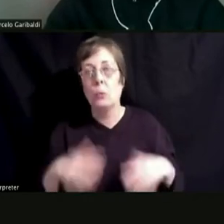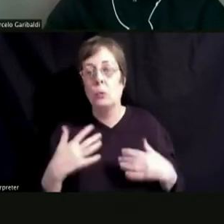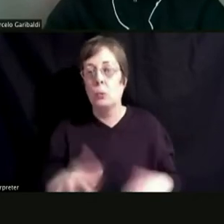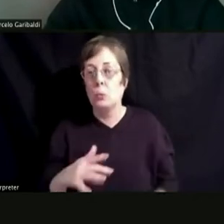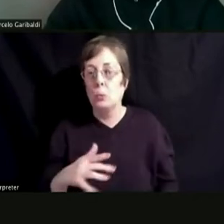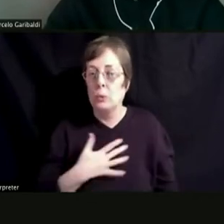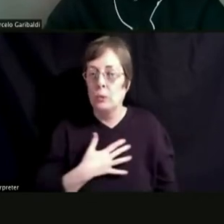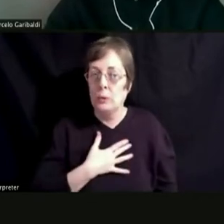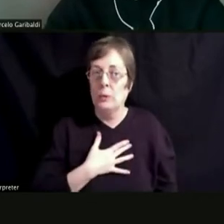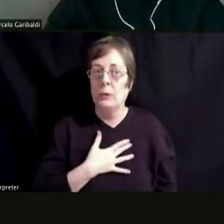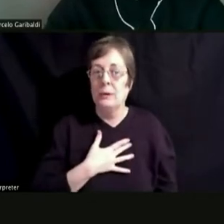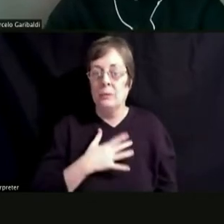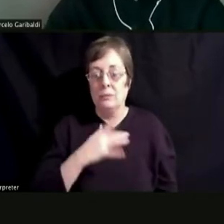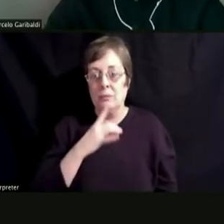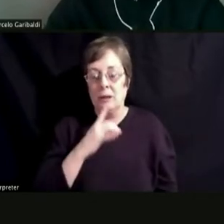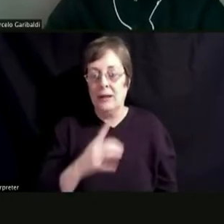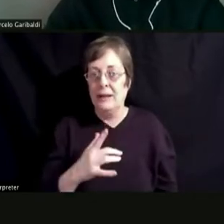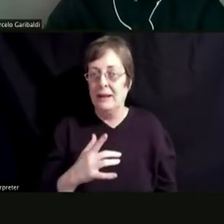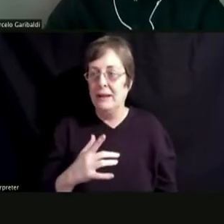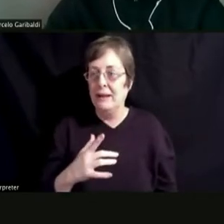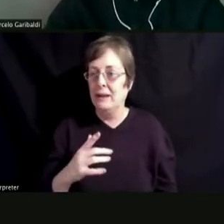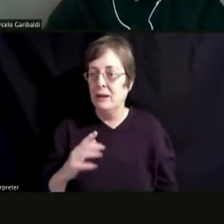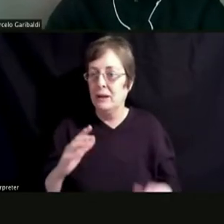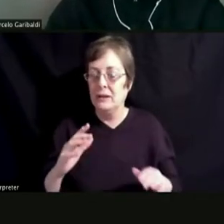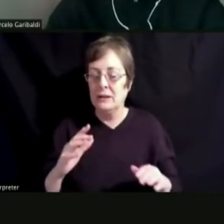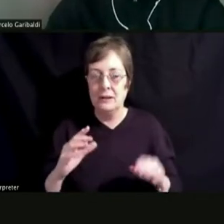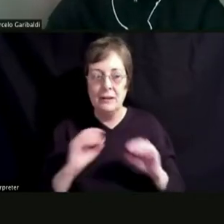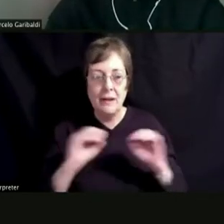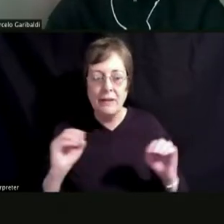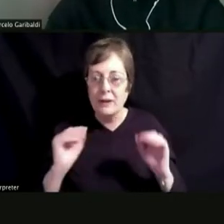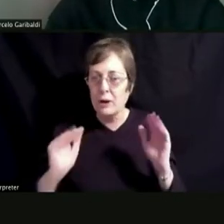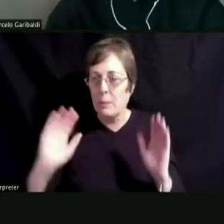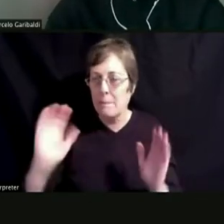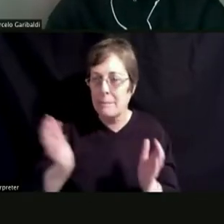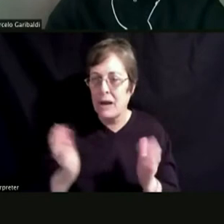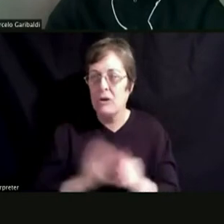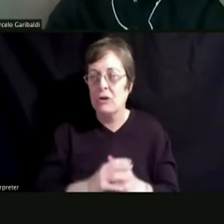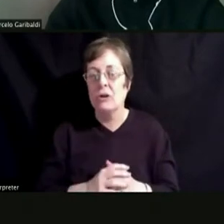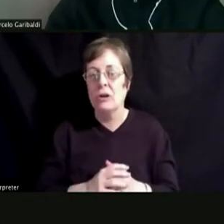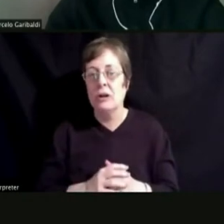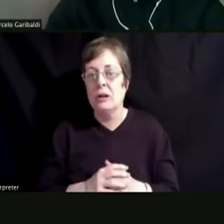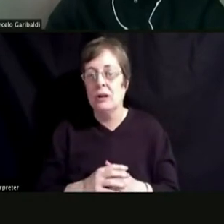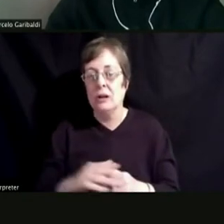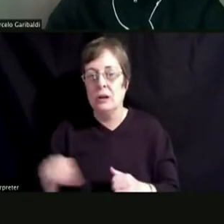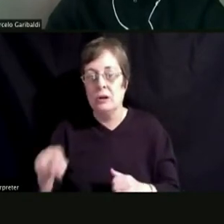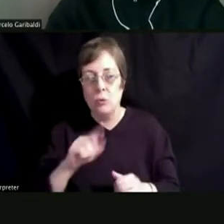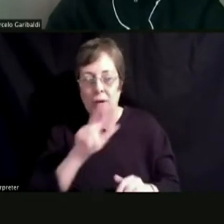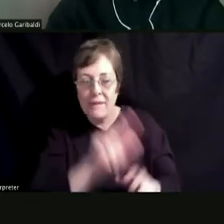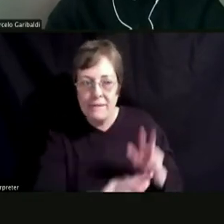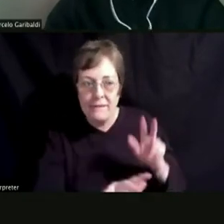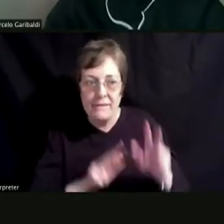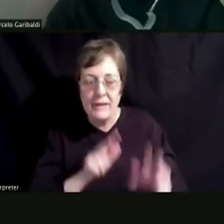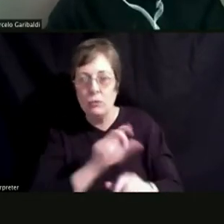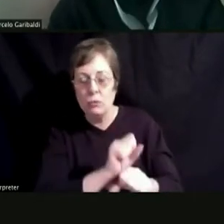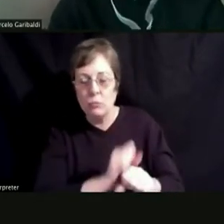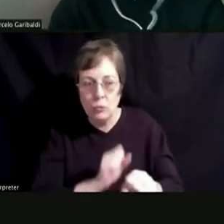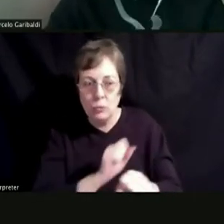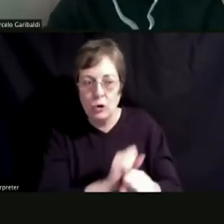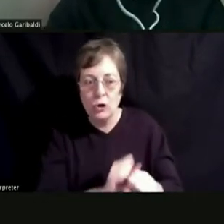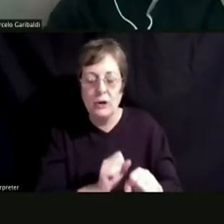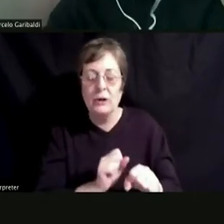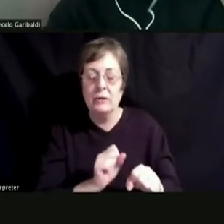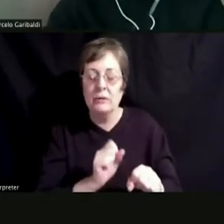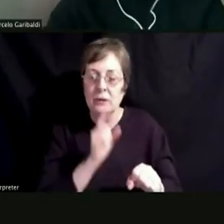before. They're part of you, and you have so much investment and you work so closely with your trainees that